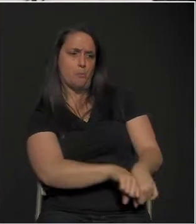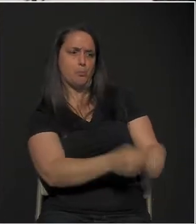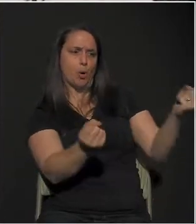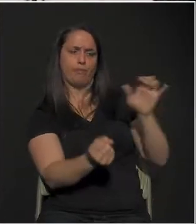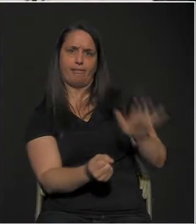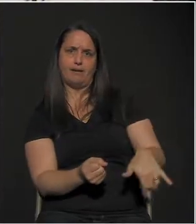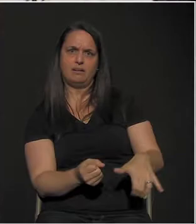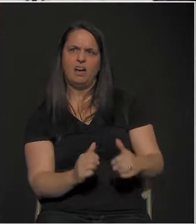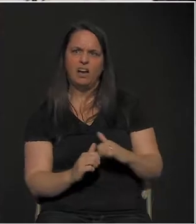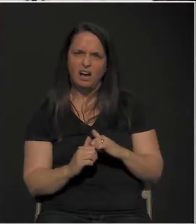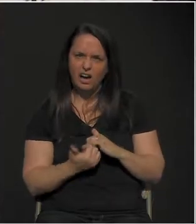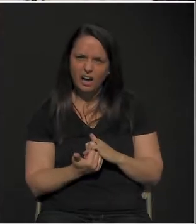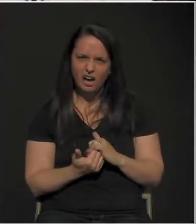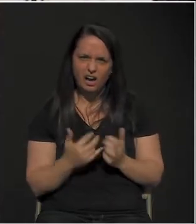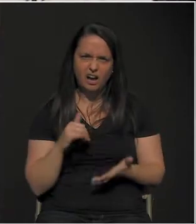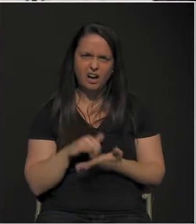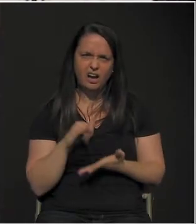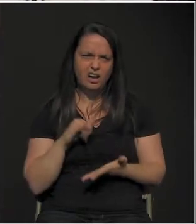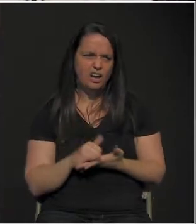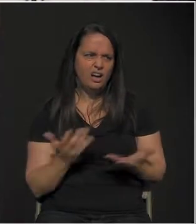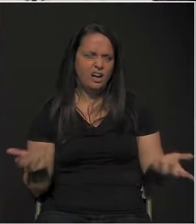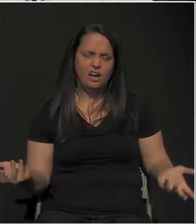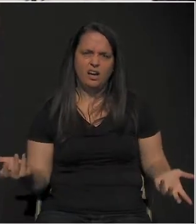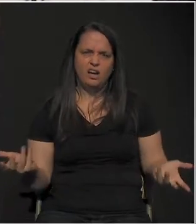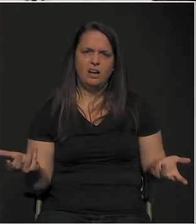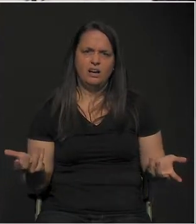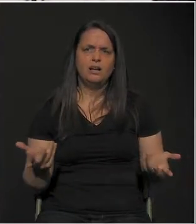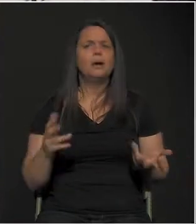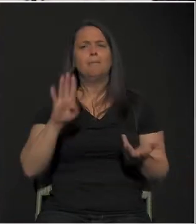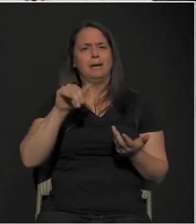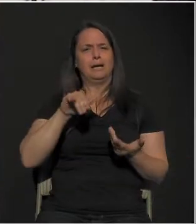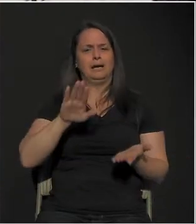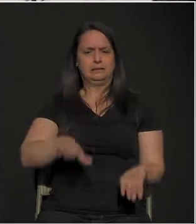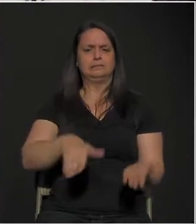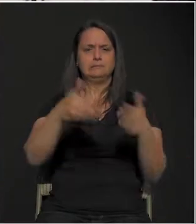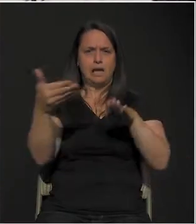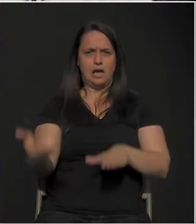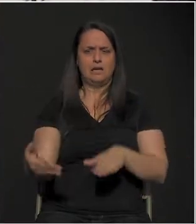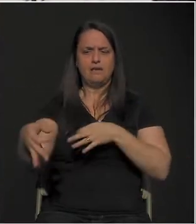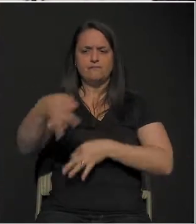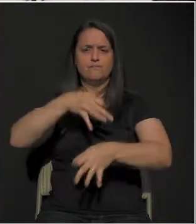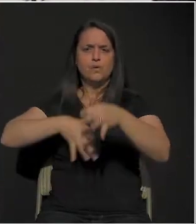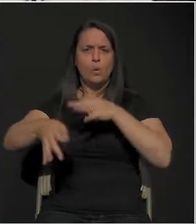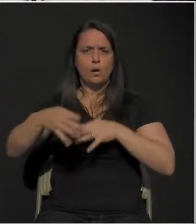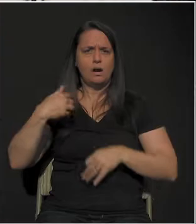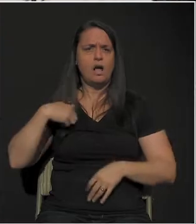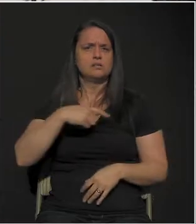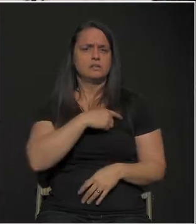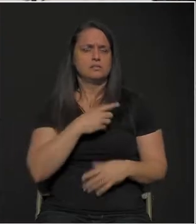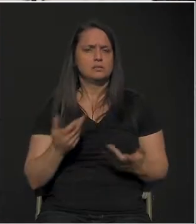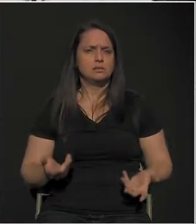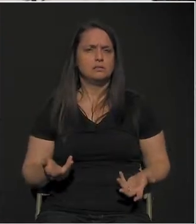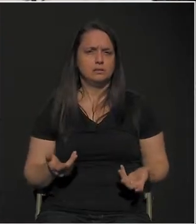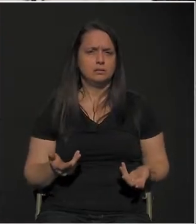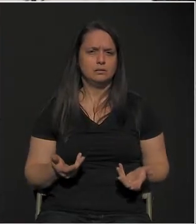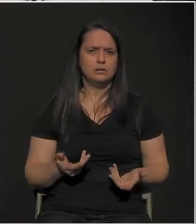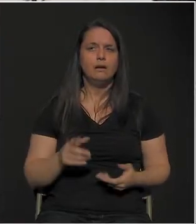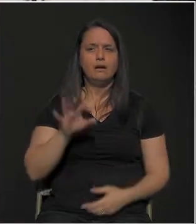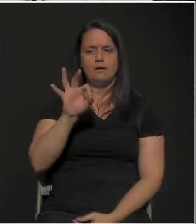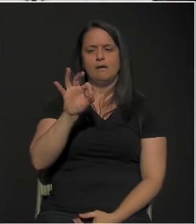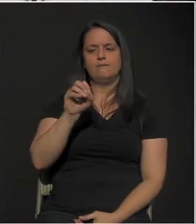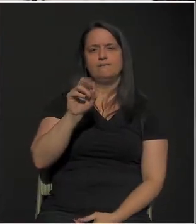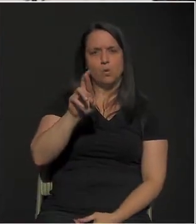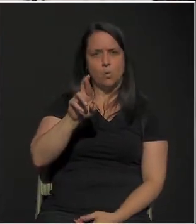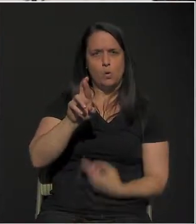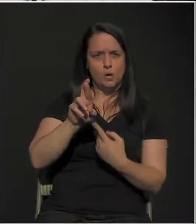world did Jesus break the power of death? By dying for us. Now that word for us,